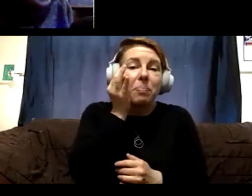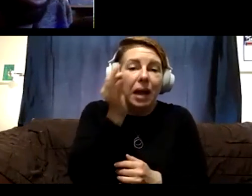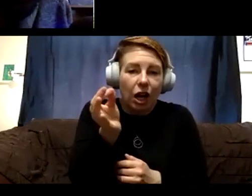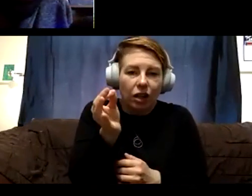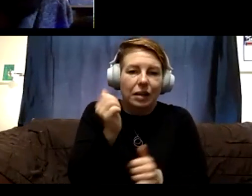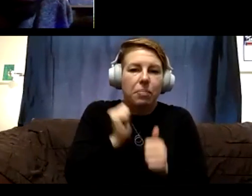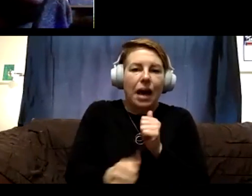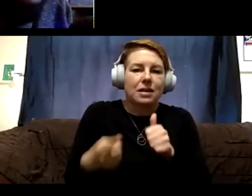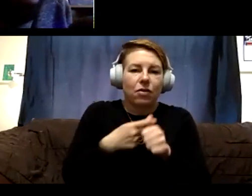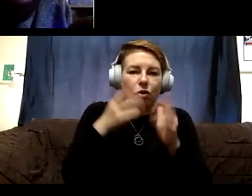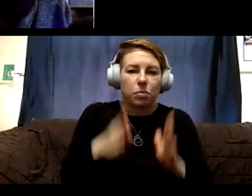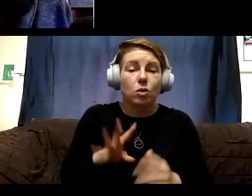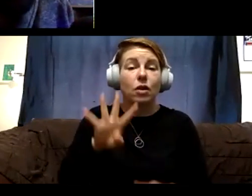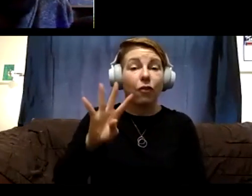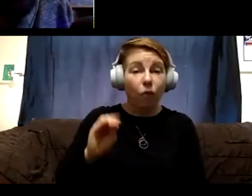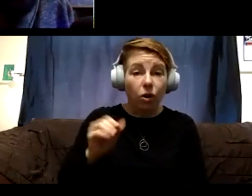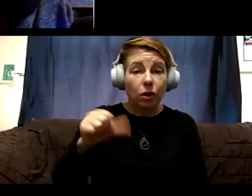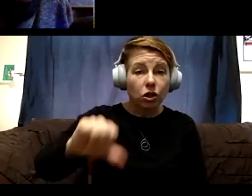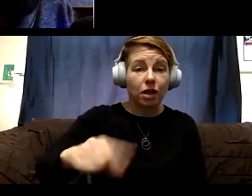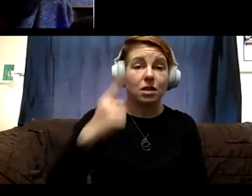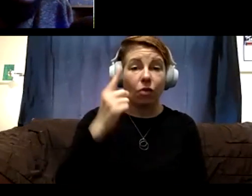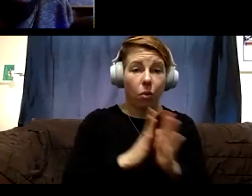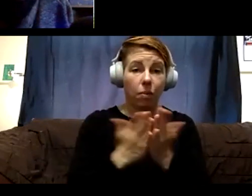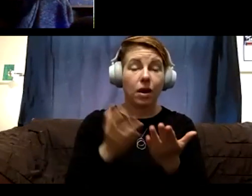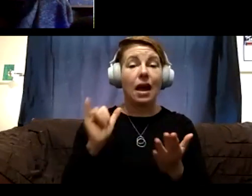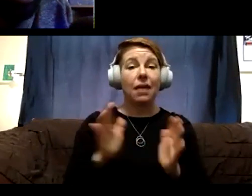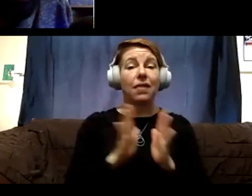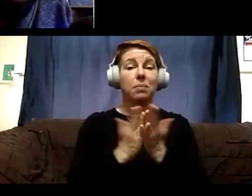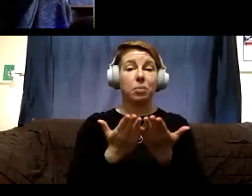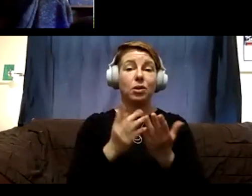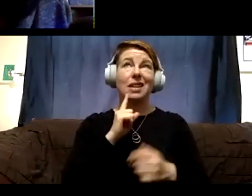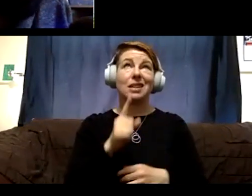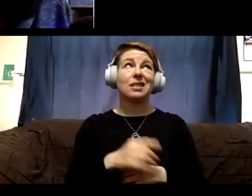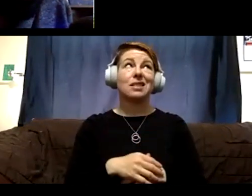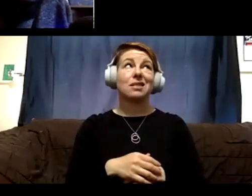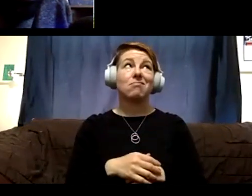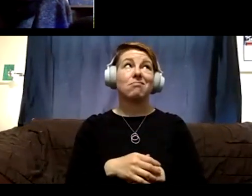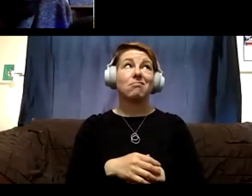40 rejections for, like, one book. And that book is one of, I think, like,